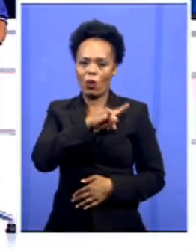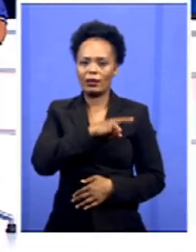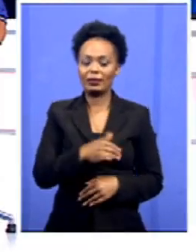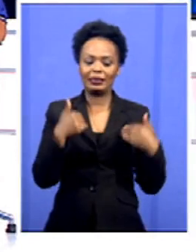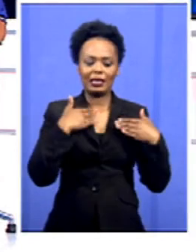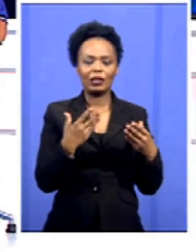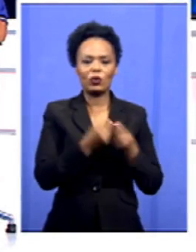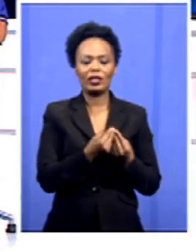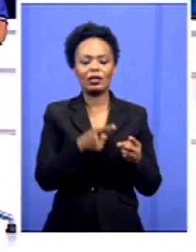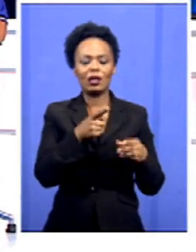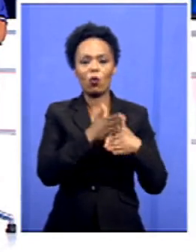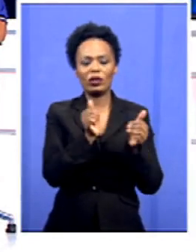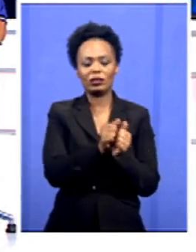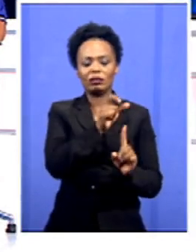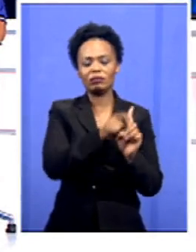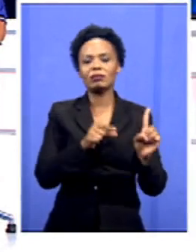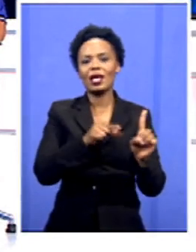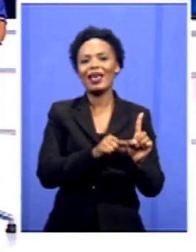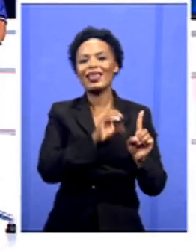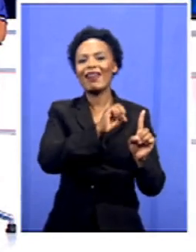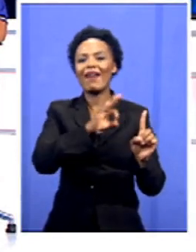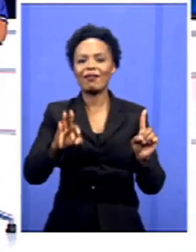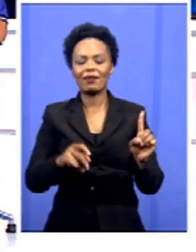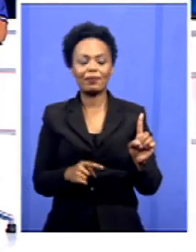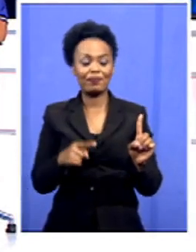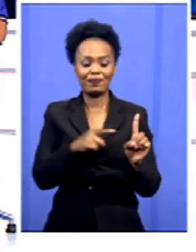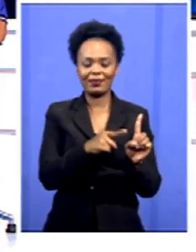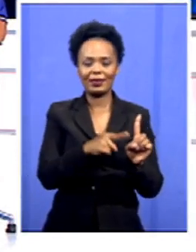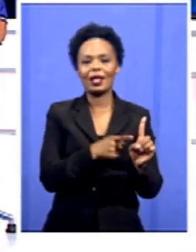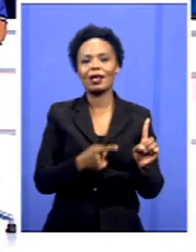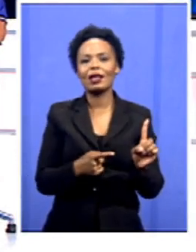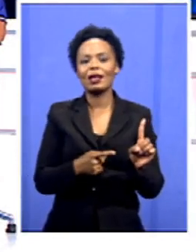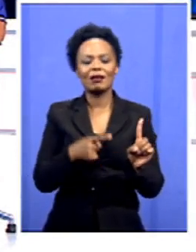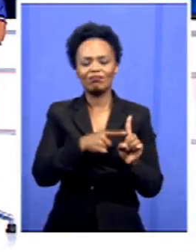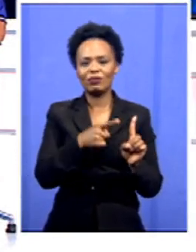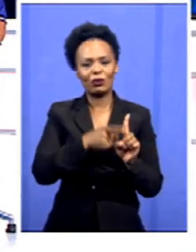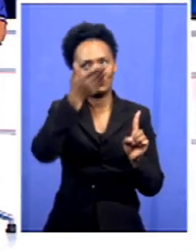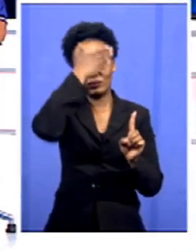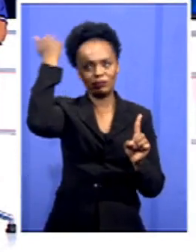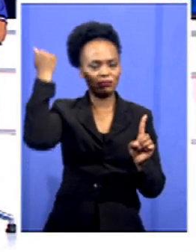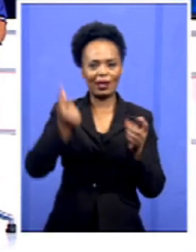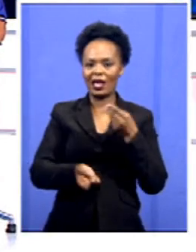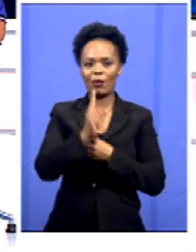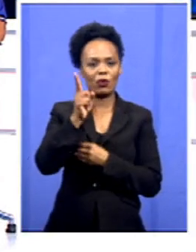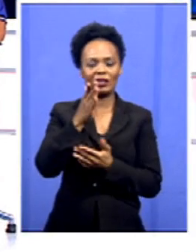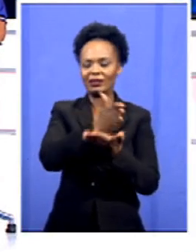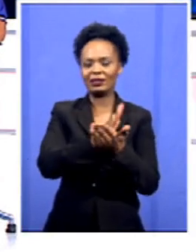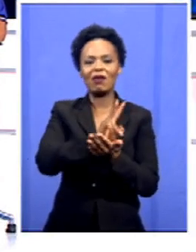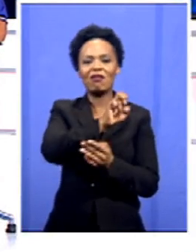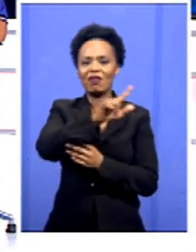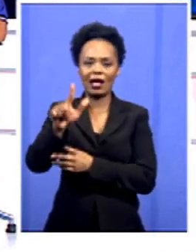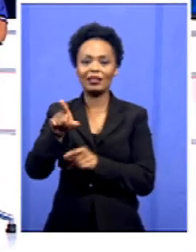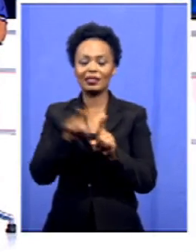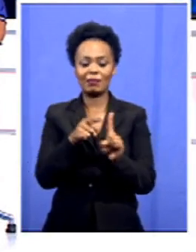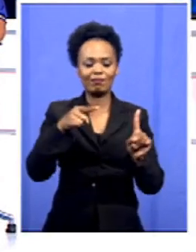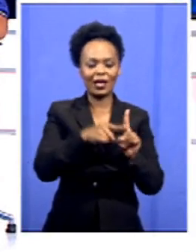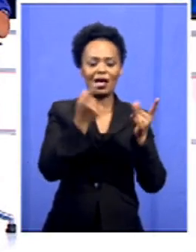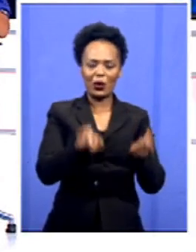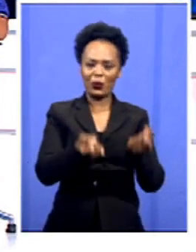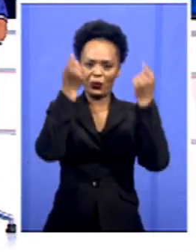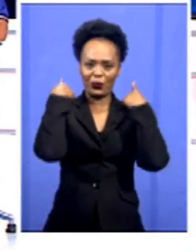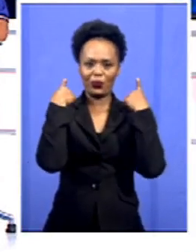colleague from the EFF. I think it clearly shows that he's out of touch with the dynamics of Midva, and he doesn't understand,